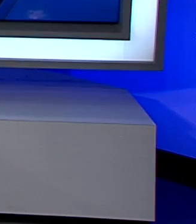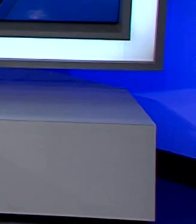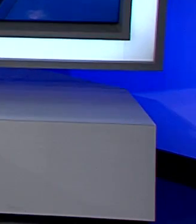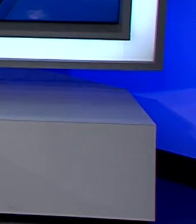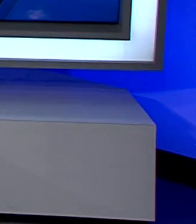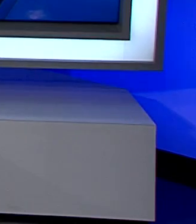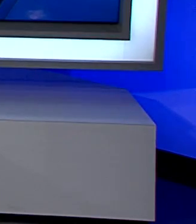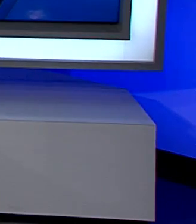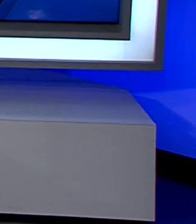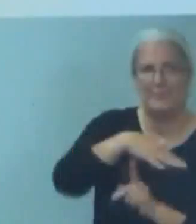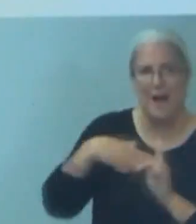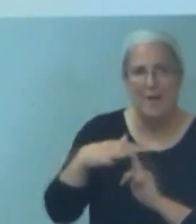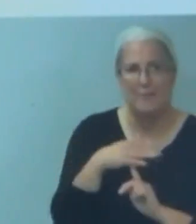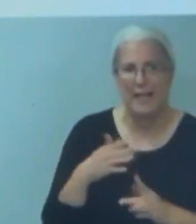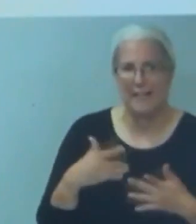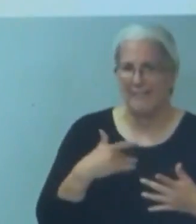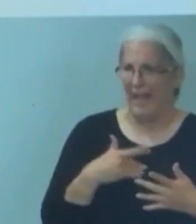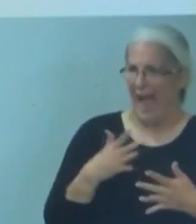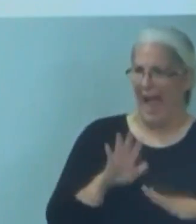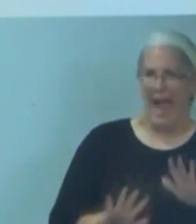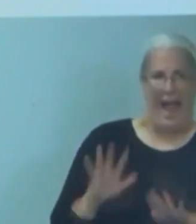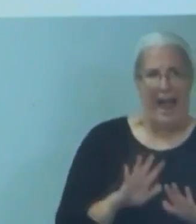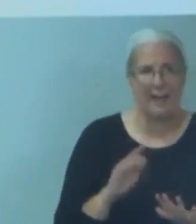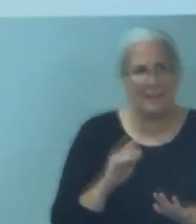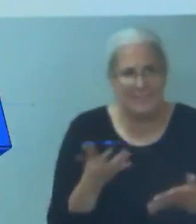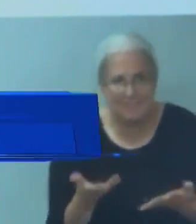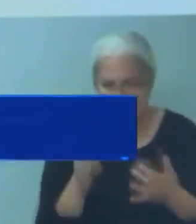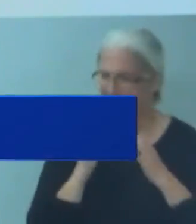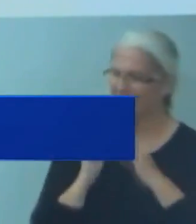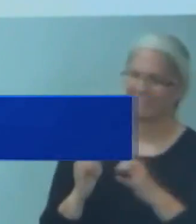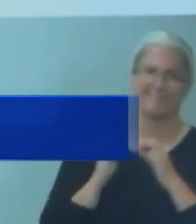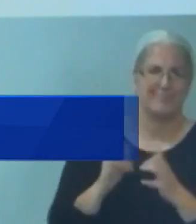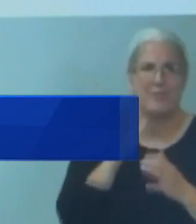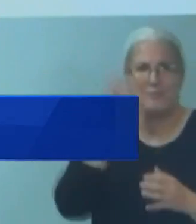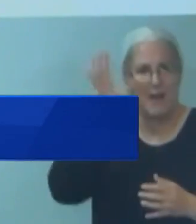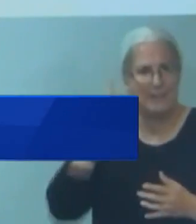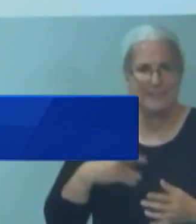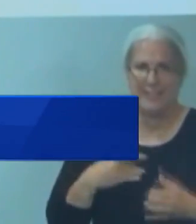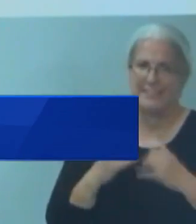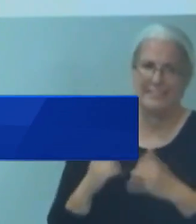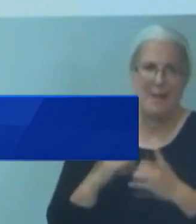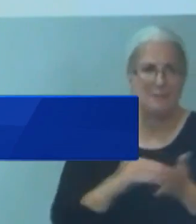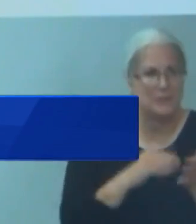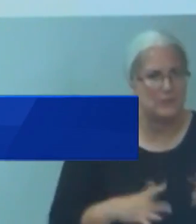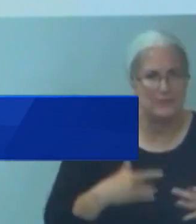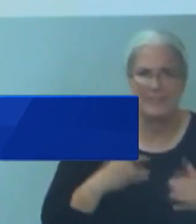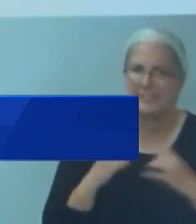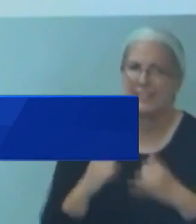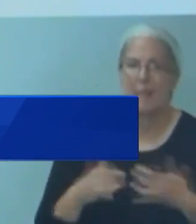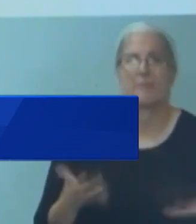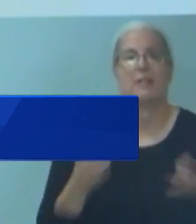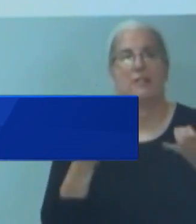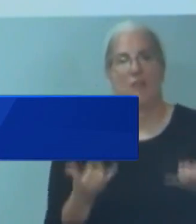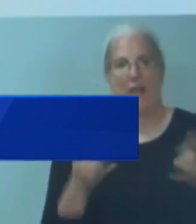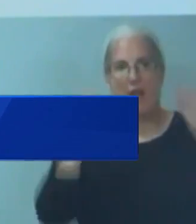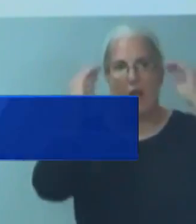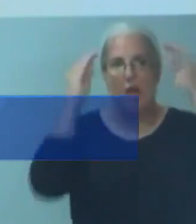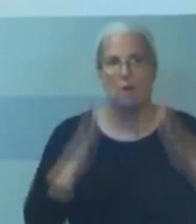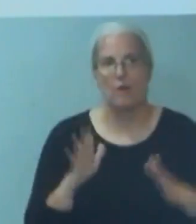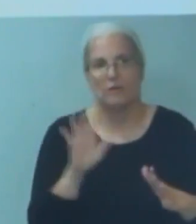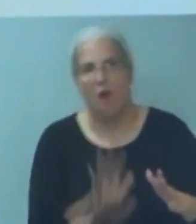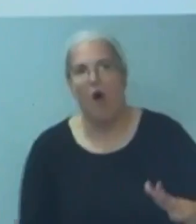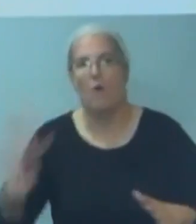education online. Right now, educators across the state are trying to think through all the scenarios that we need to